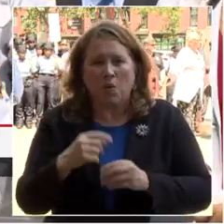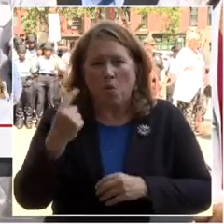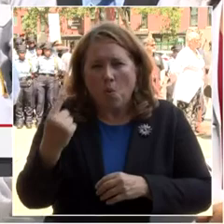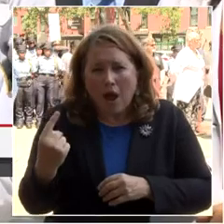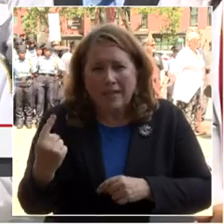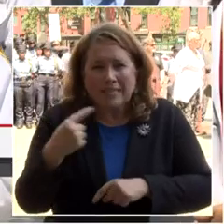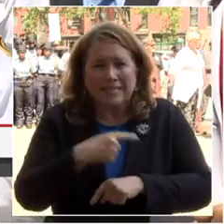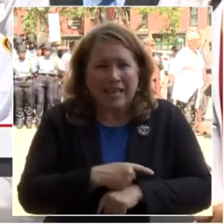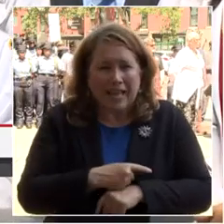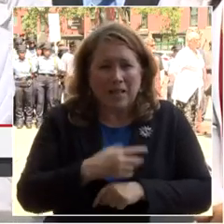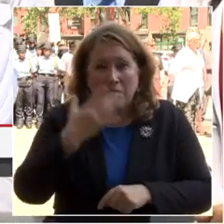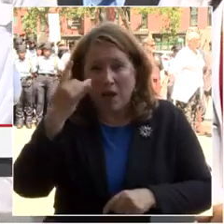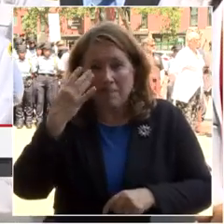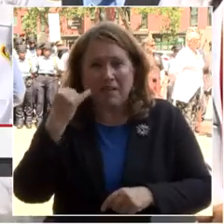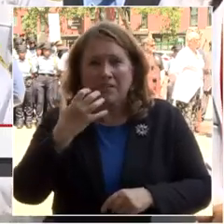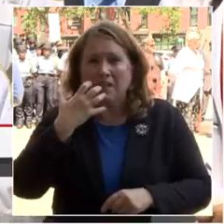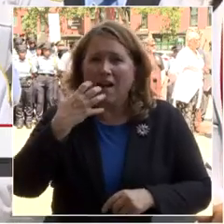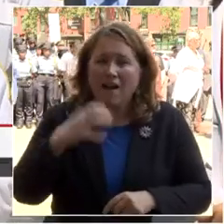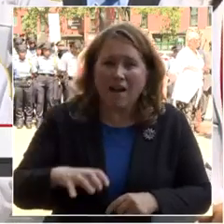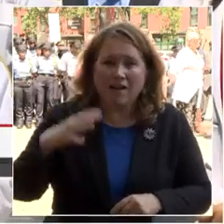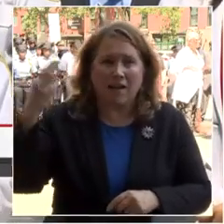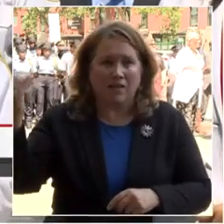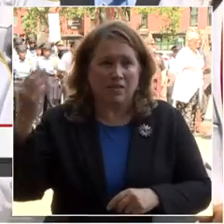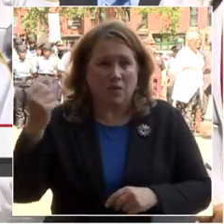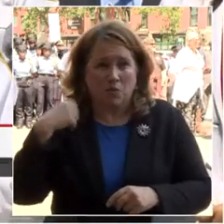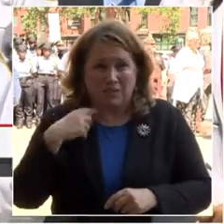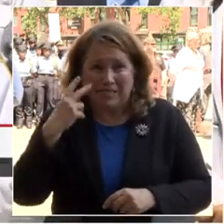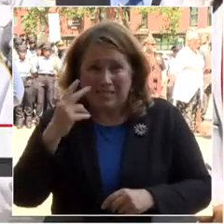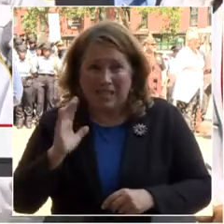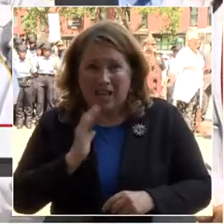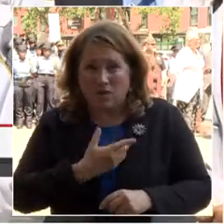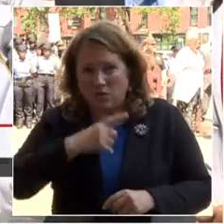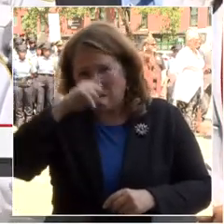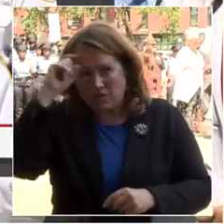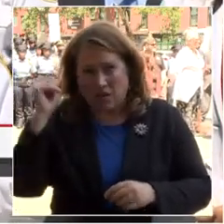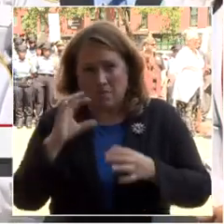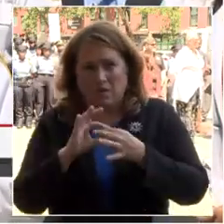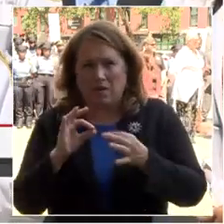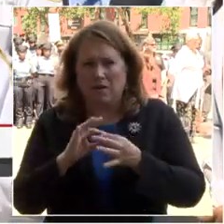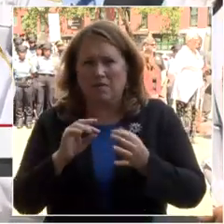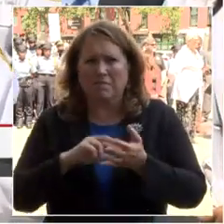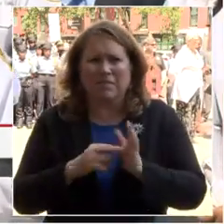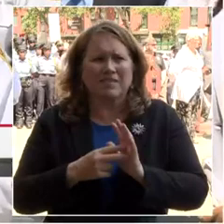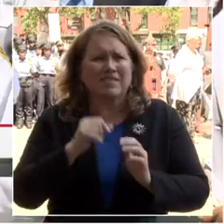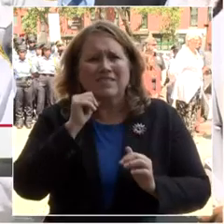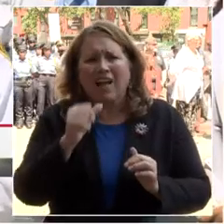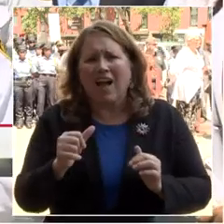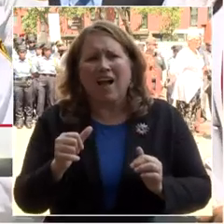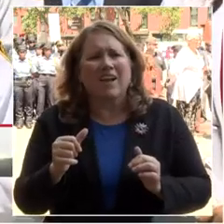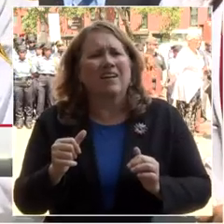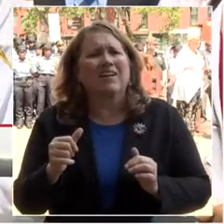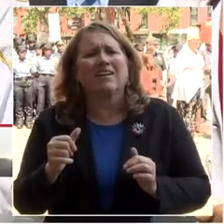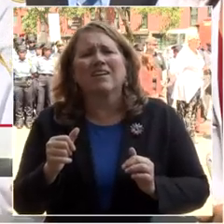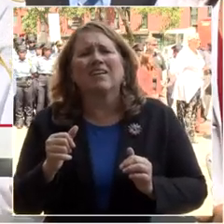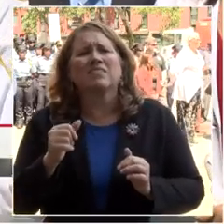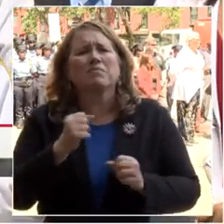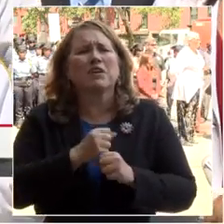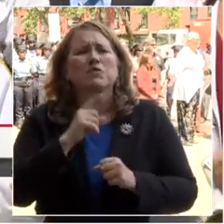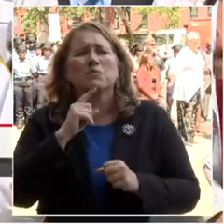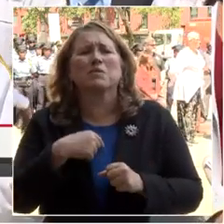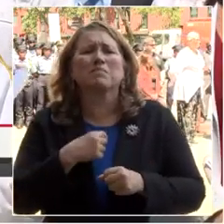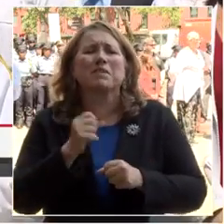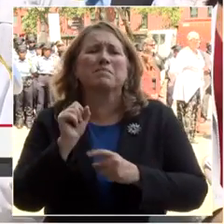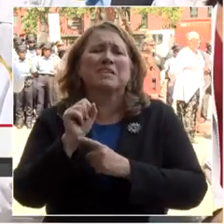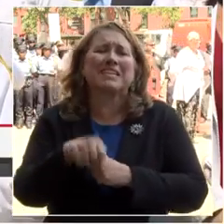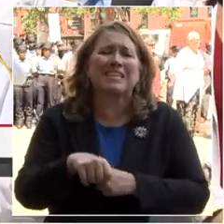99 degrees. We love seeing you, but our summer motto is, let's not meet because of the heat. We are also asking you to do whatever you can to keep